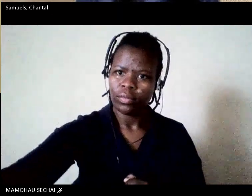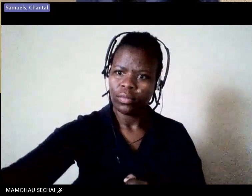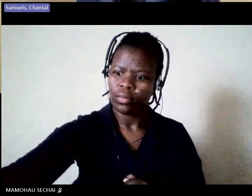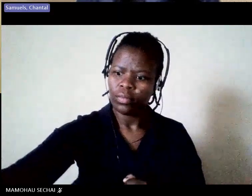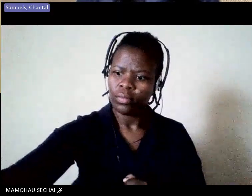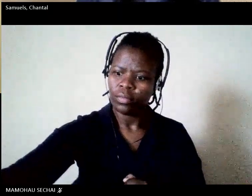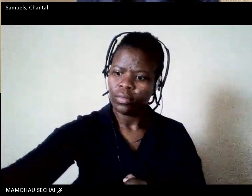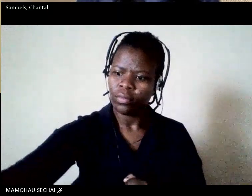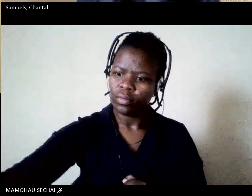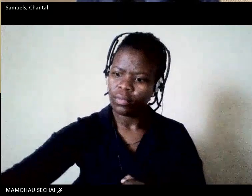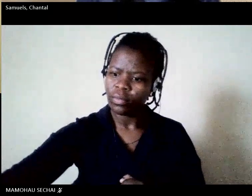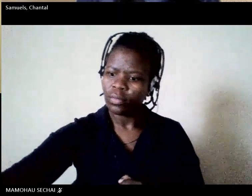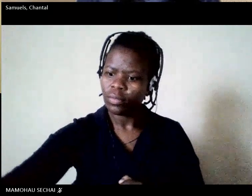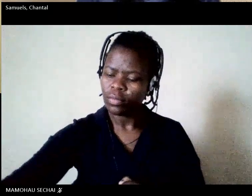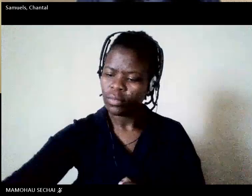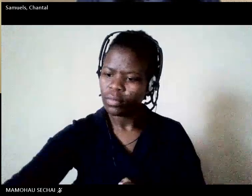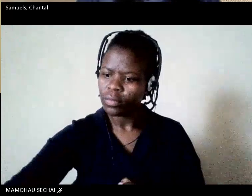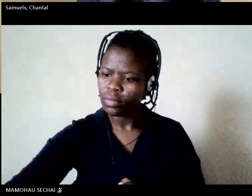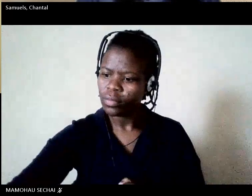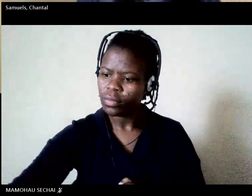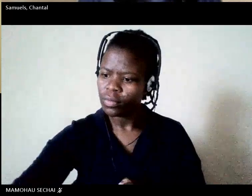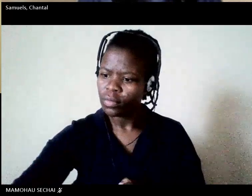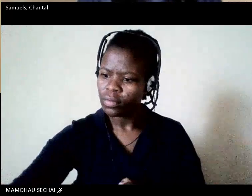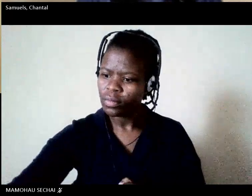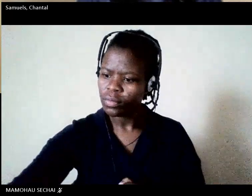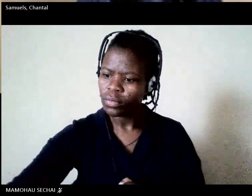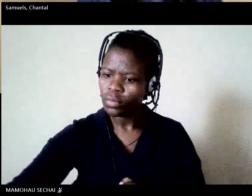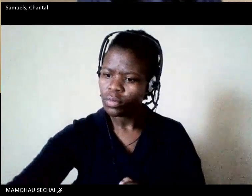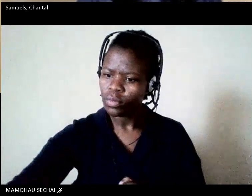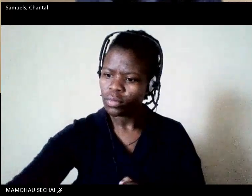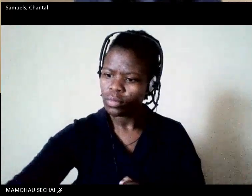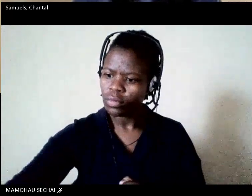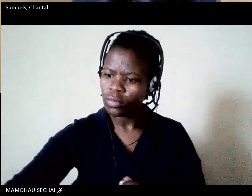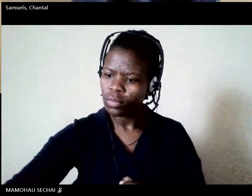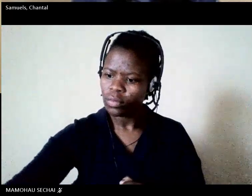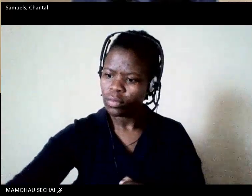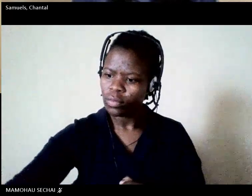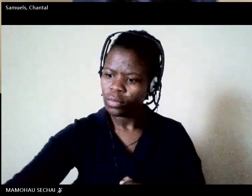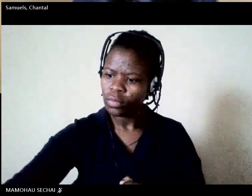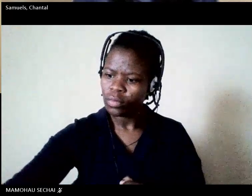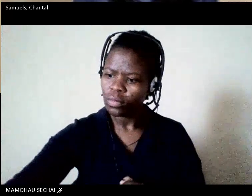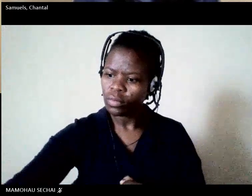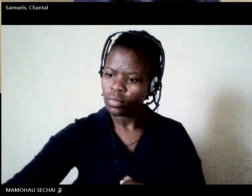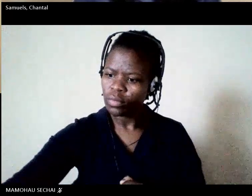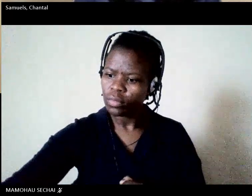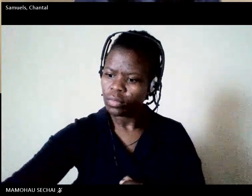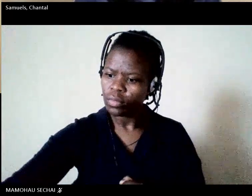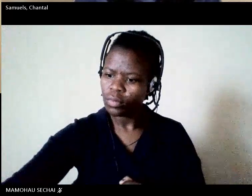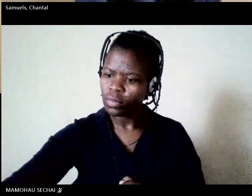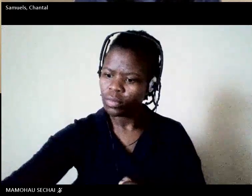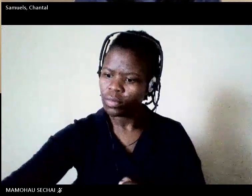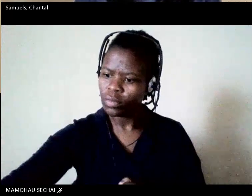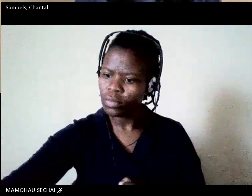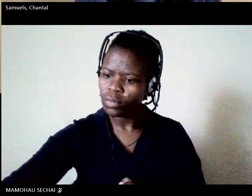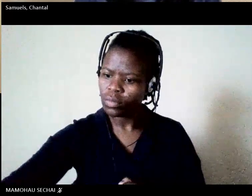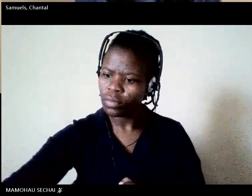practice. Let me add to that, Kelebuhile. A participant in my PhD study said he feels